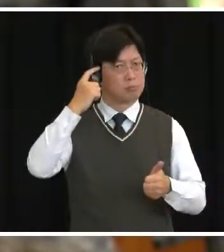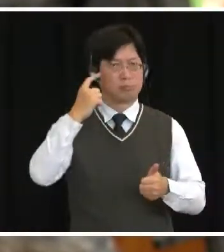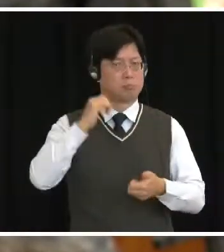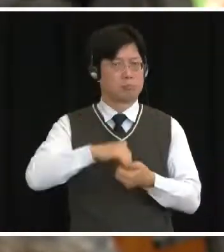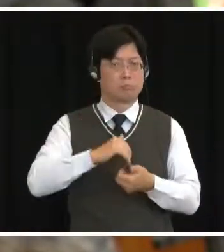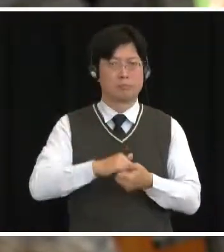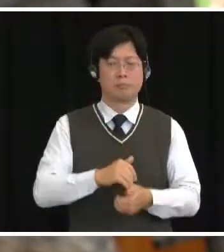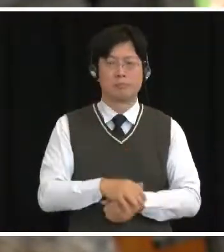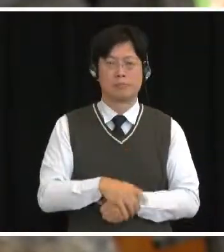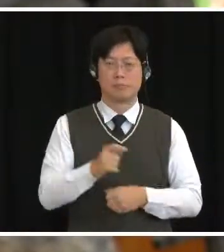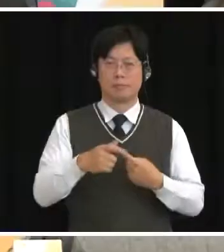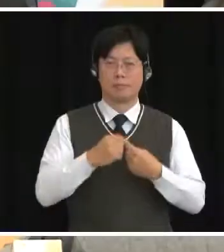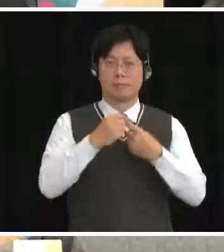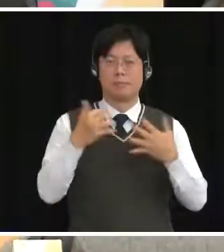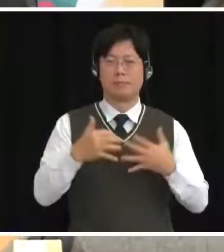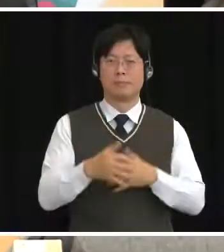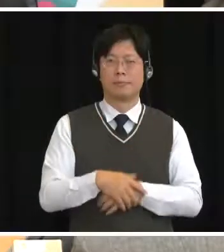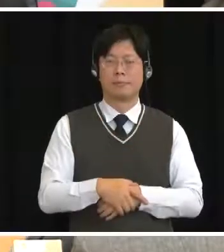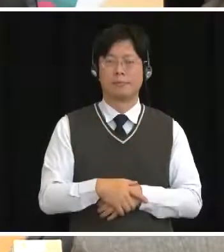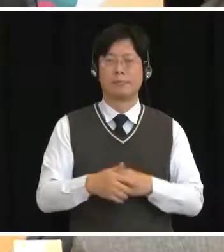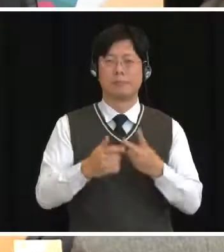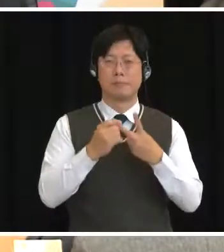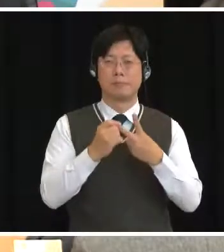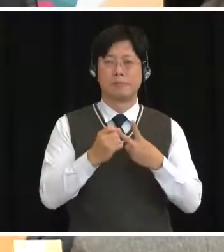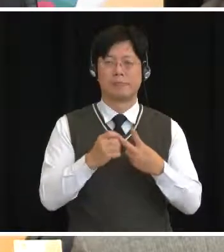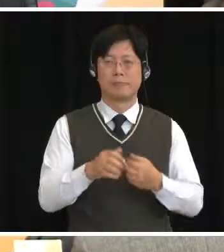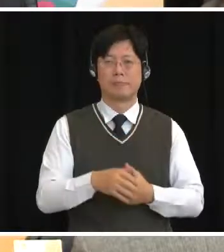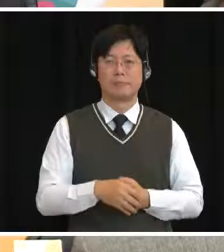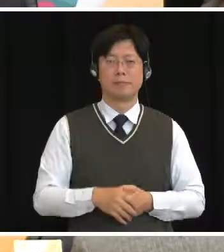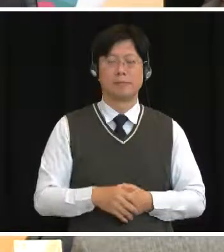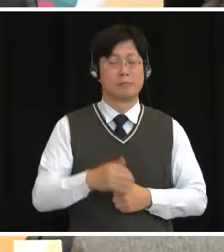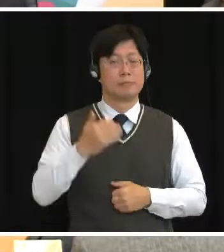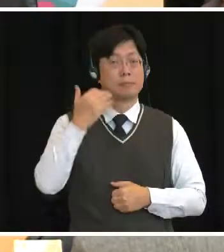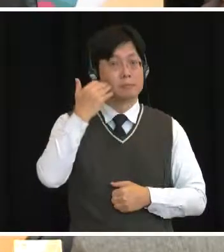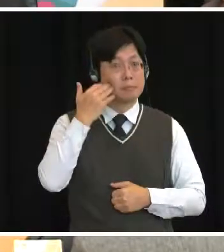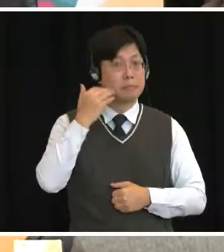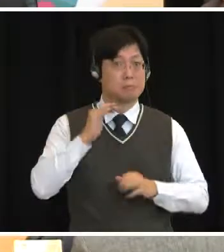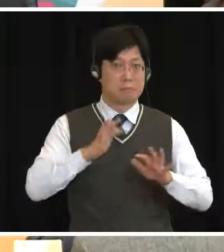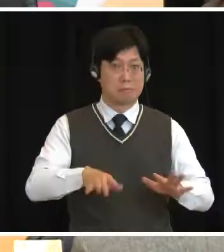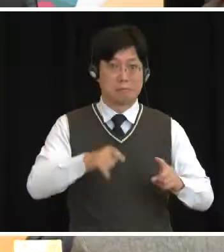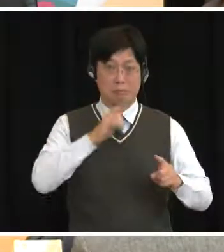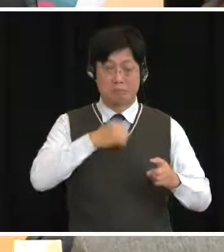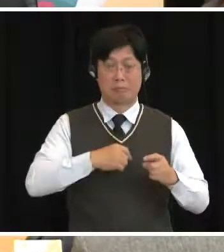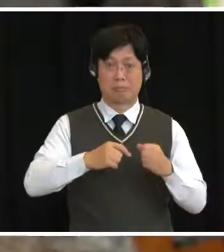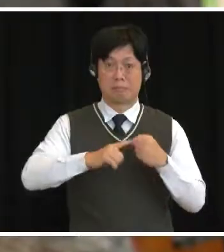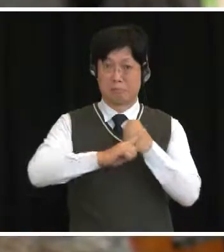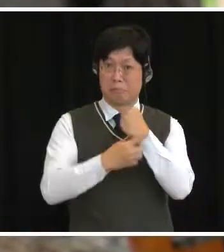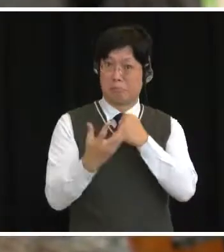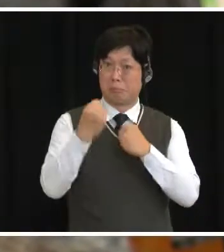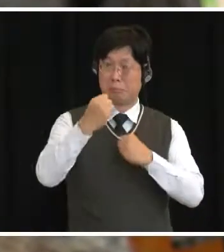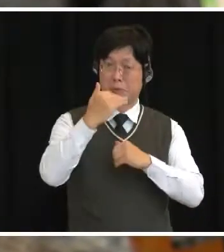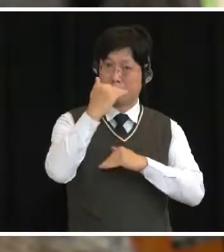is it really in the best interest of those aged between 18 and 20?